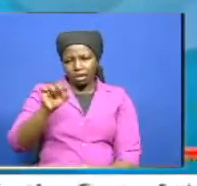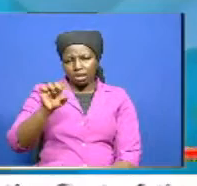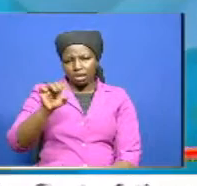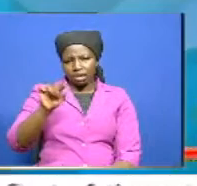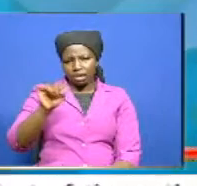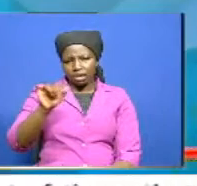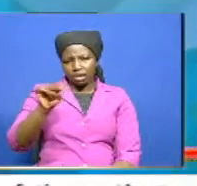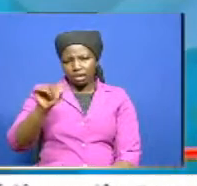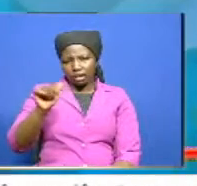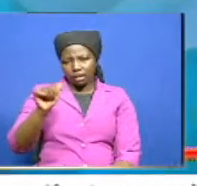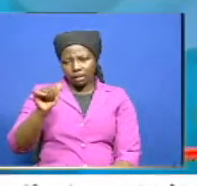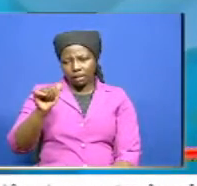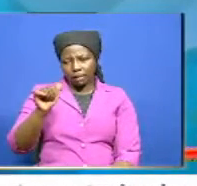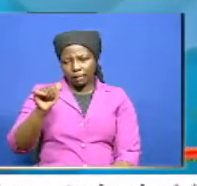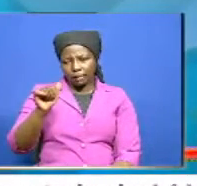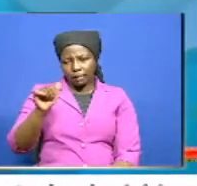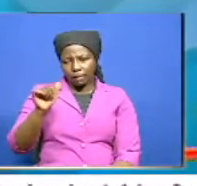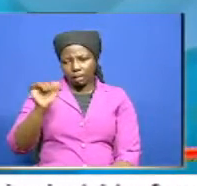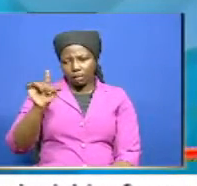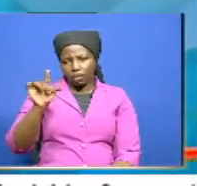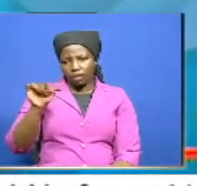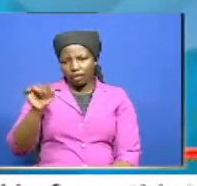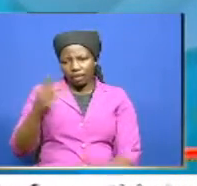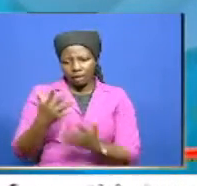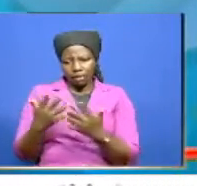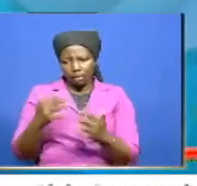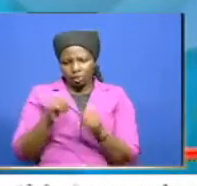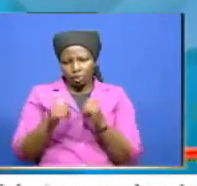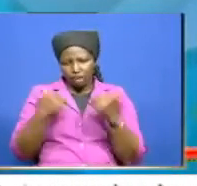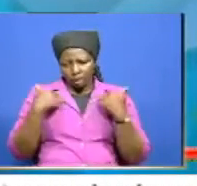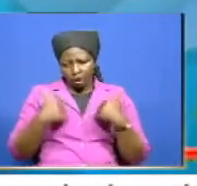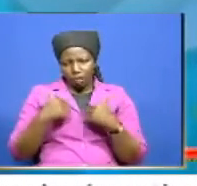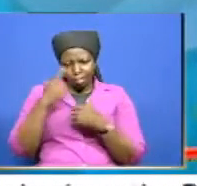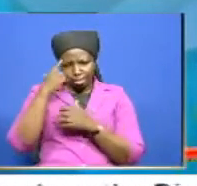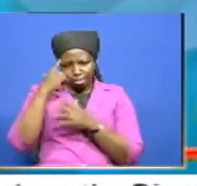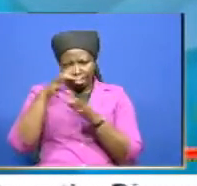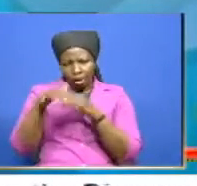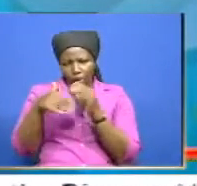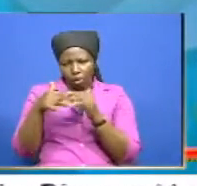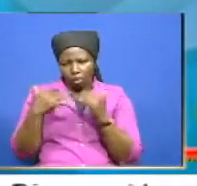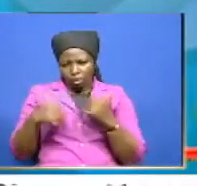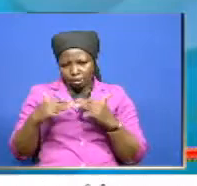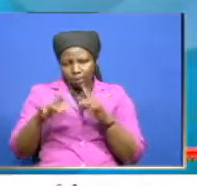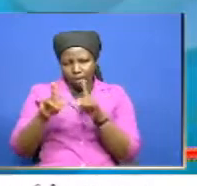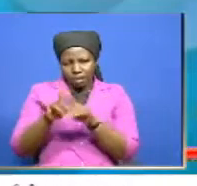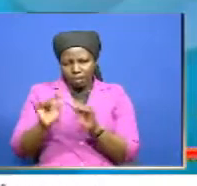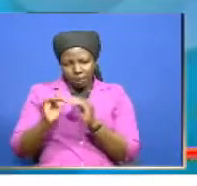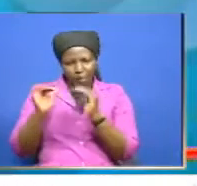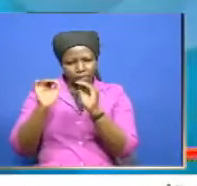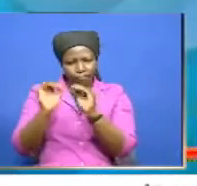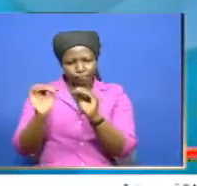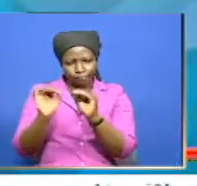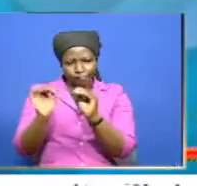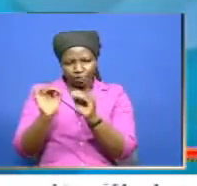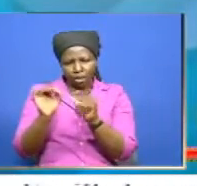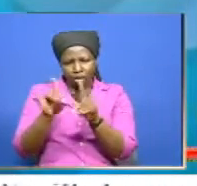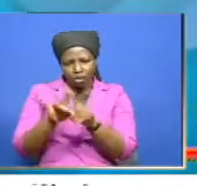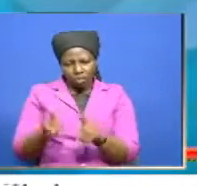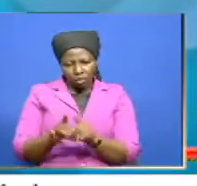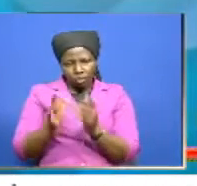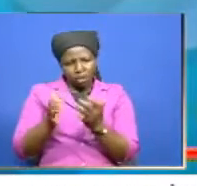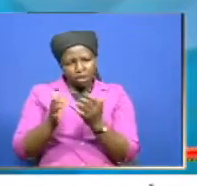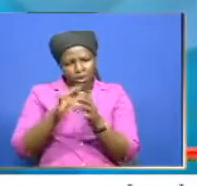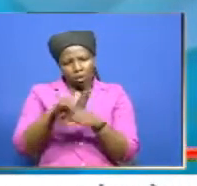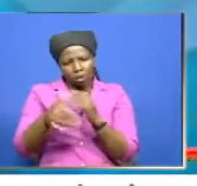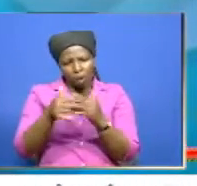set pieces, it's one of those things where I don't think all the players were at the same level in terms of that one, and you need all players to be